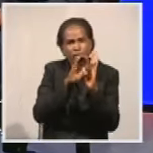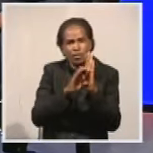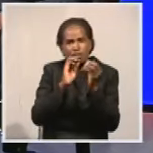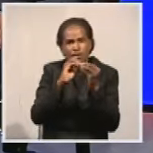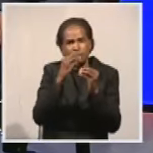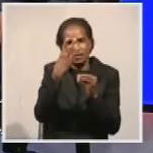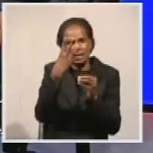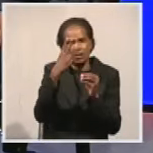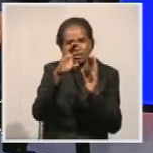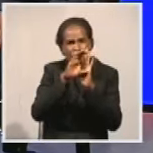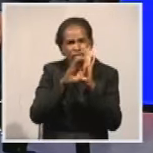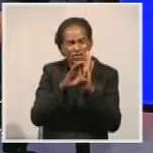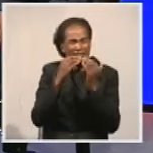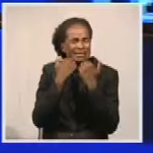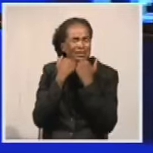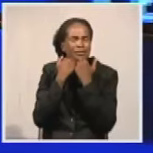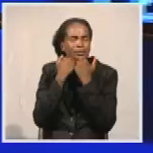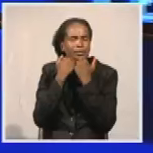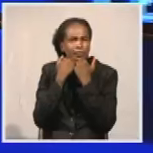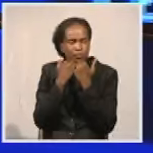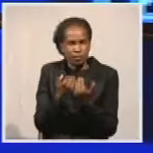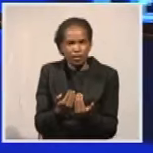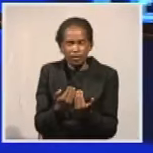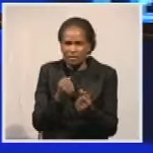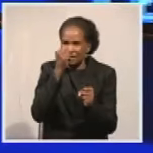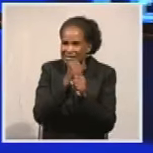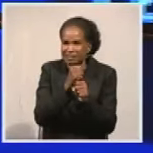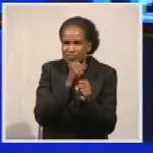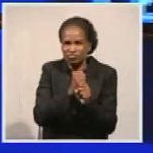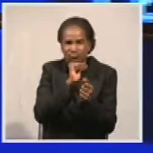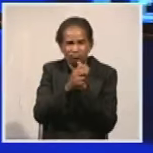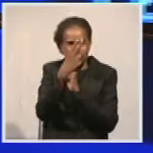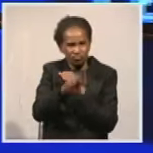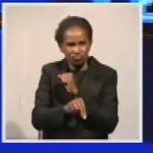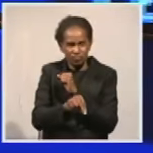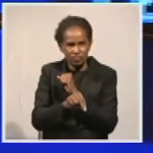Well, chapter 3 is a legacy of